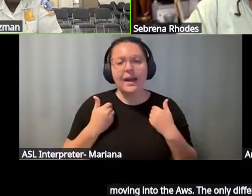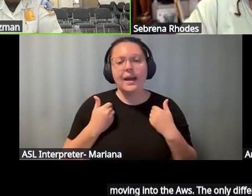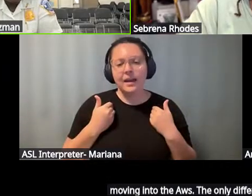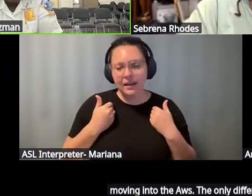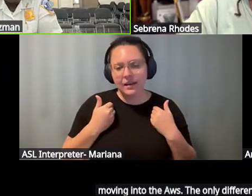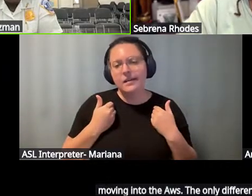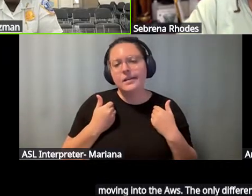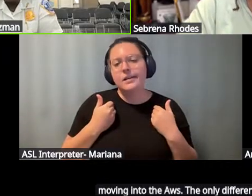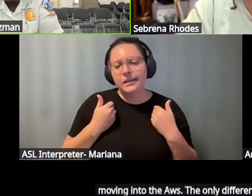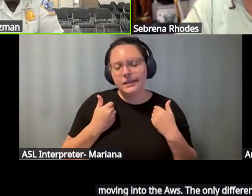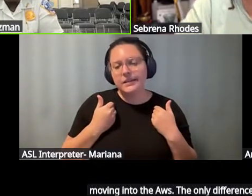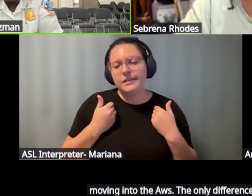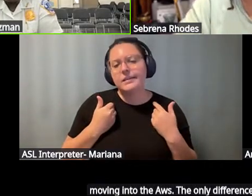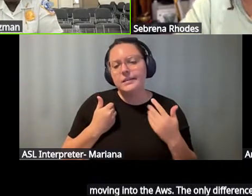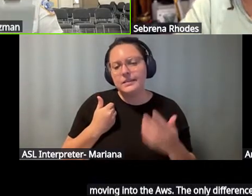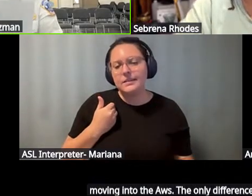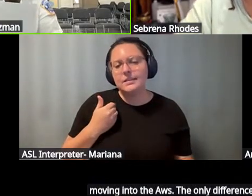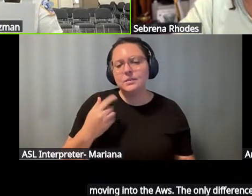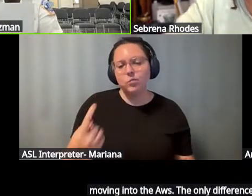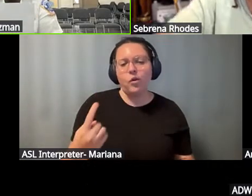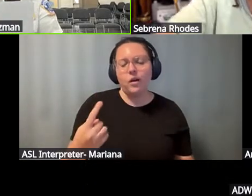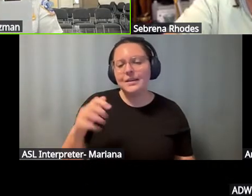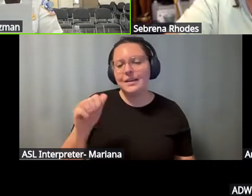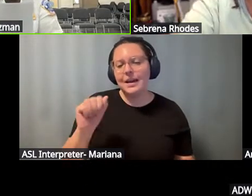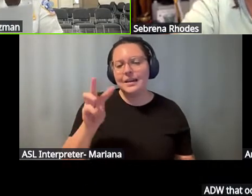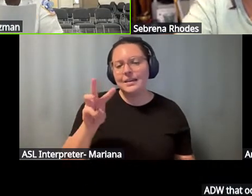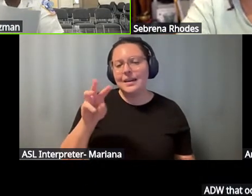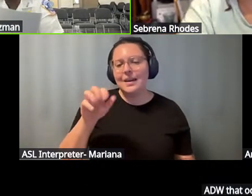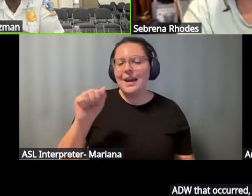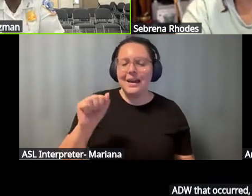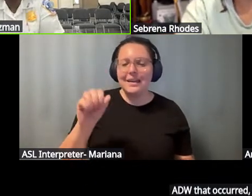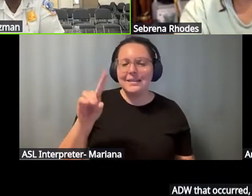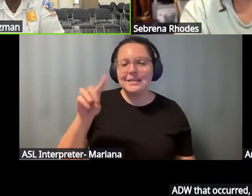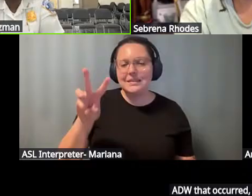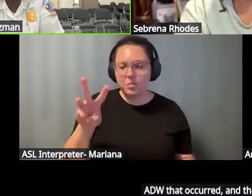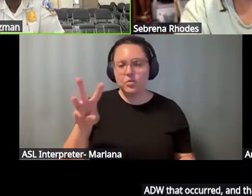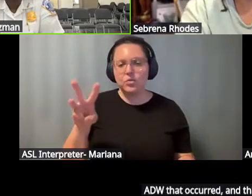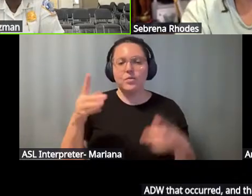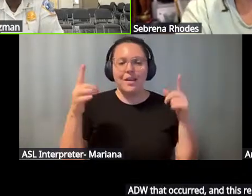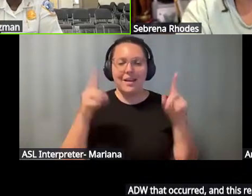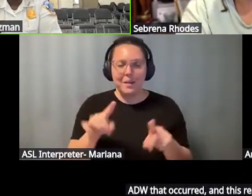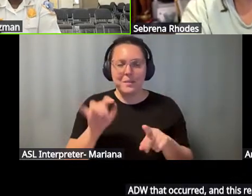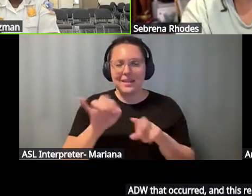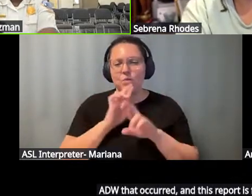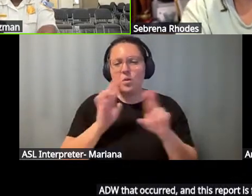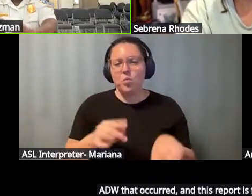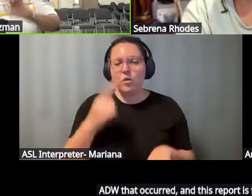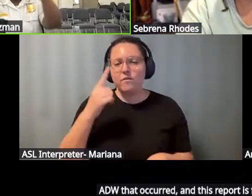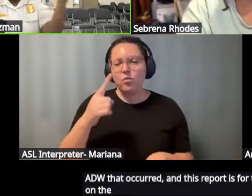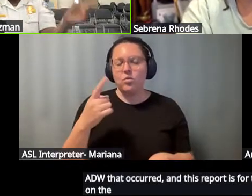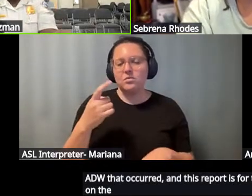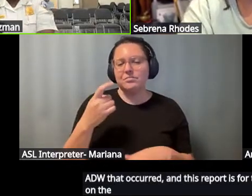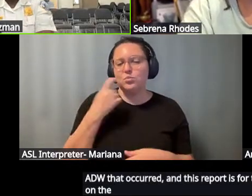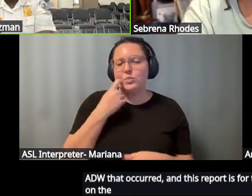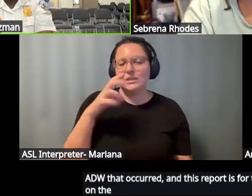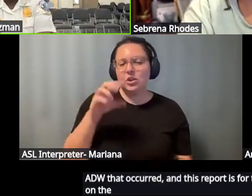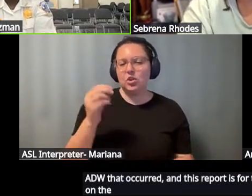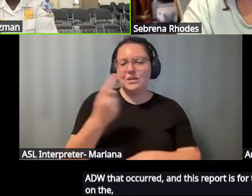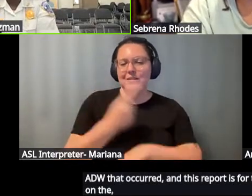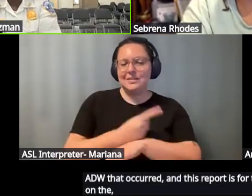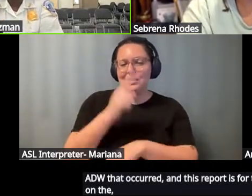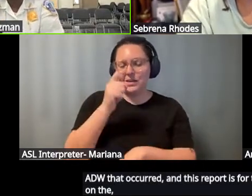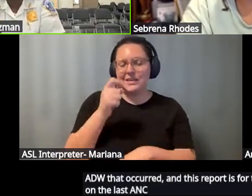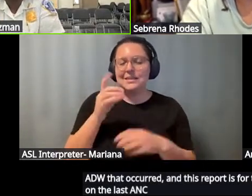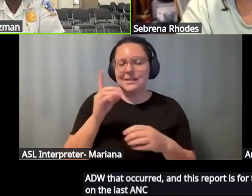1 ADW that occurred, and this report is for the last 30 days because I did speak on the last ANC,